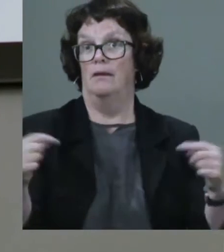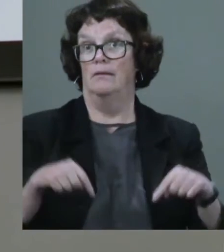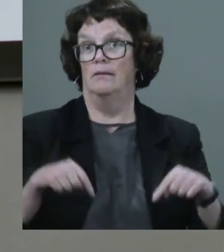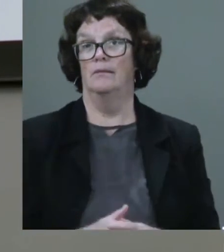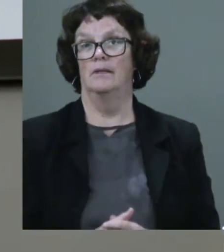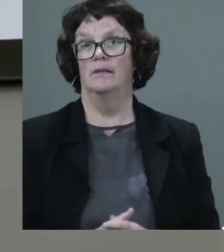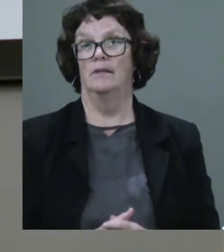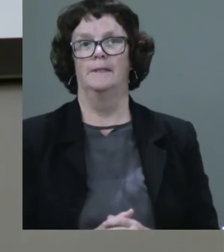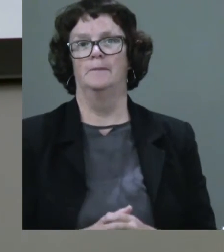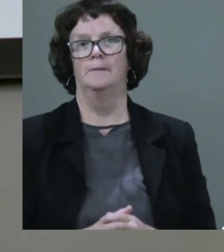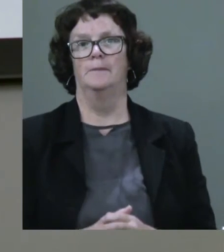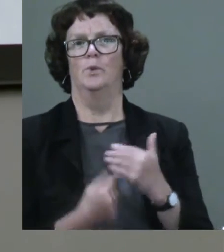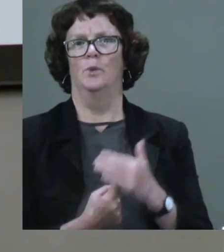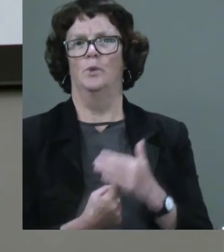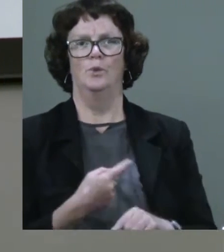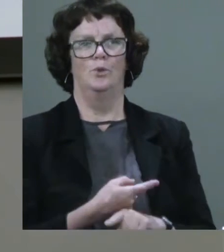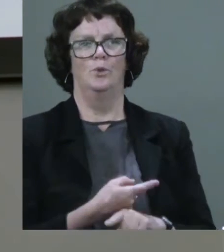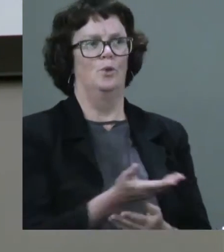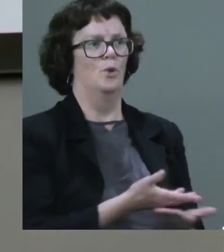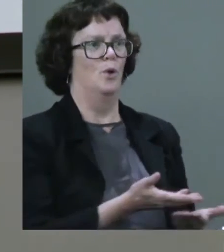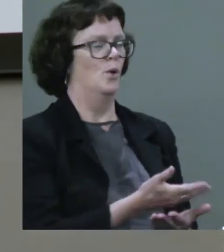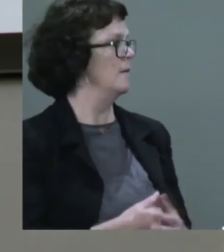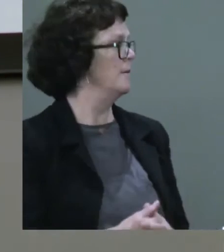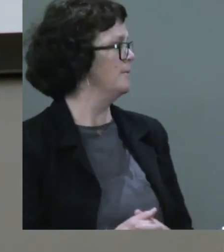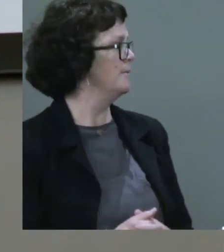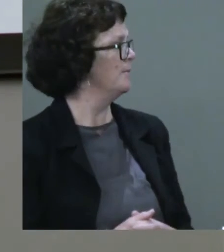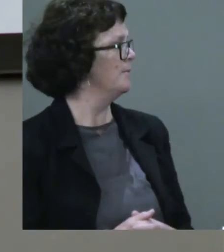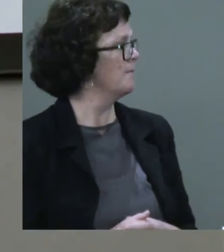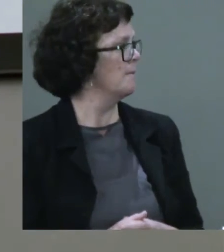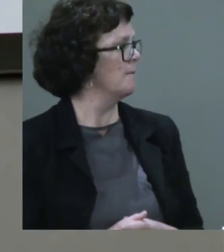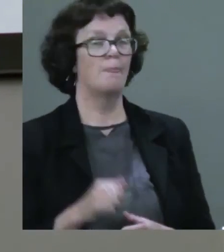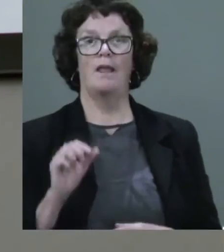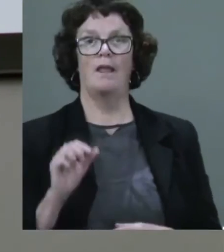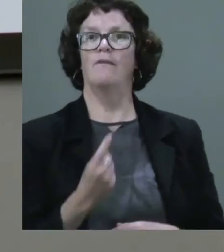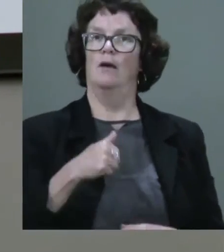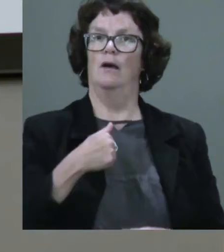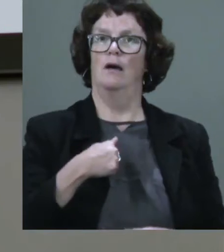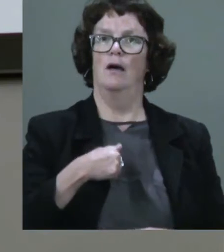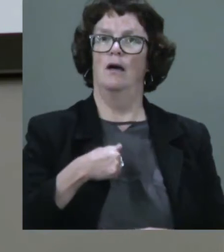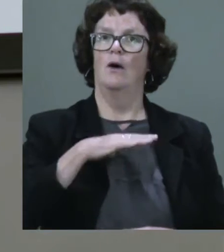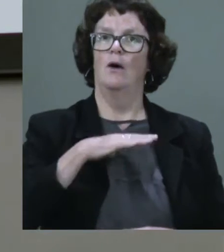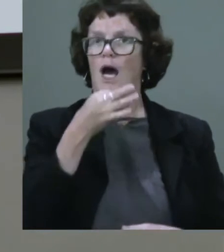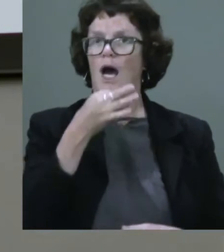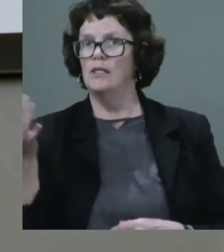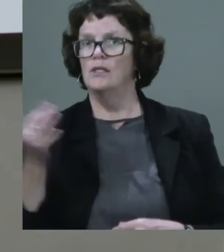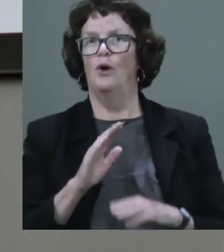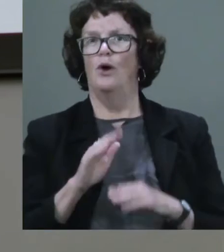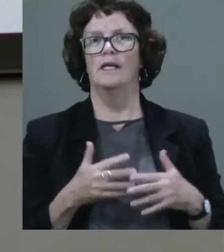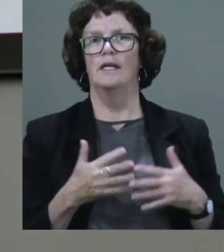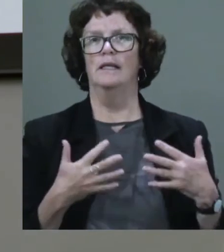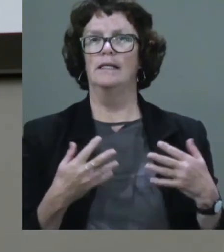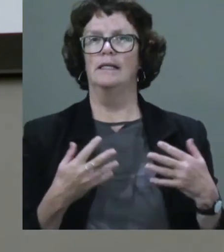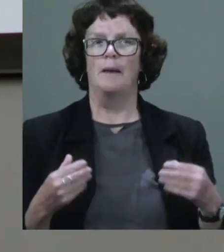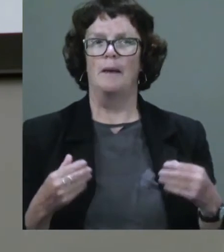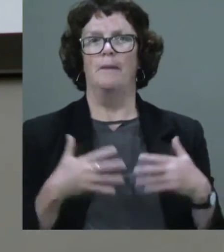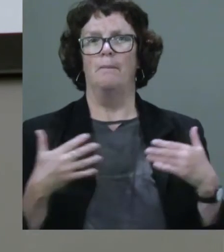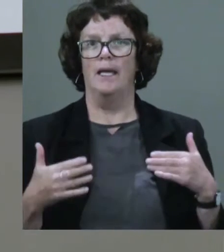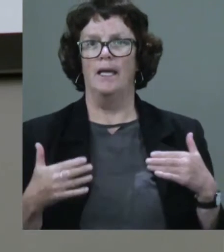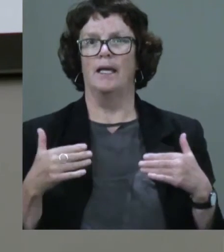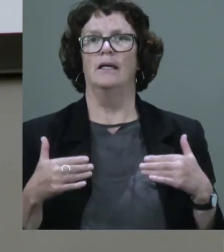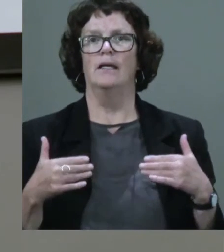So first up, I wanted to ask you about some of the big milestones in disability